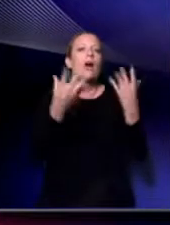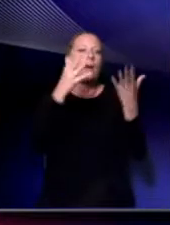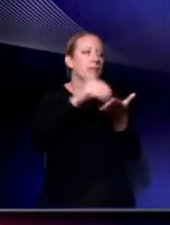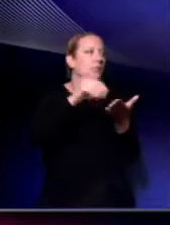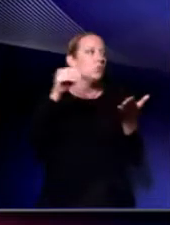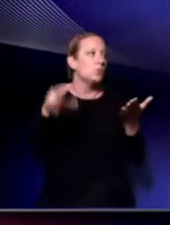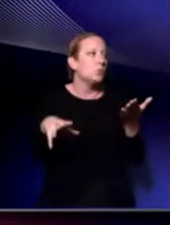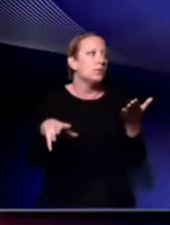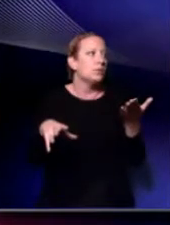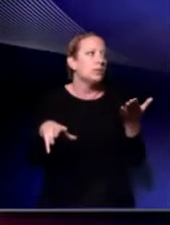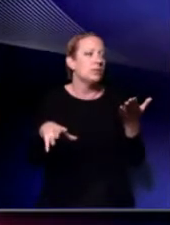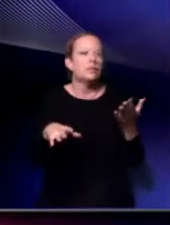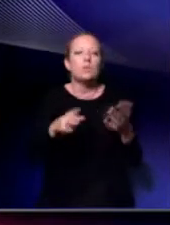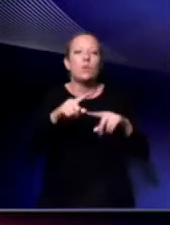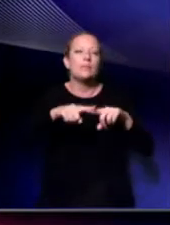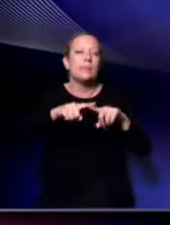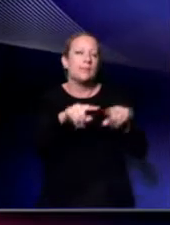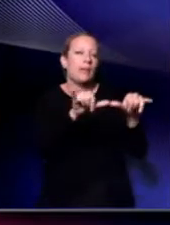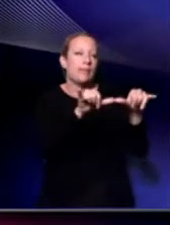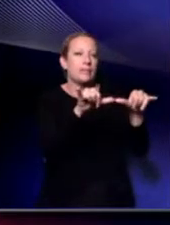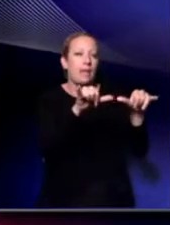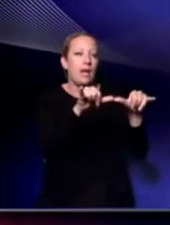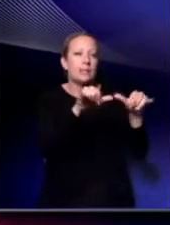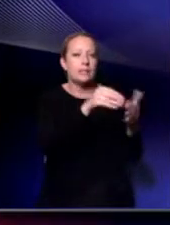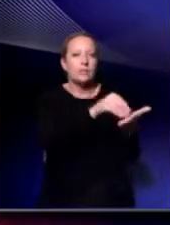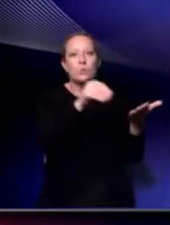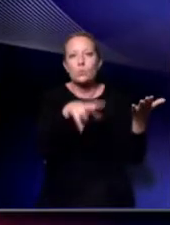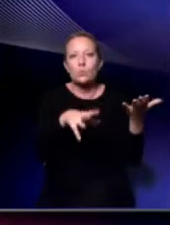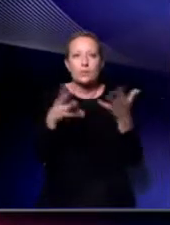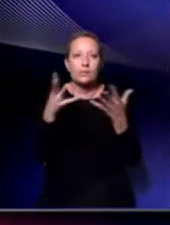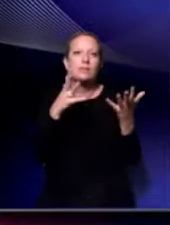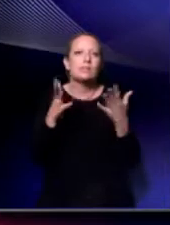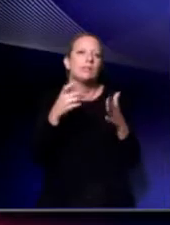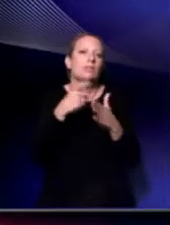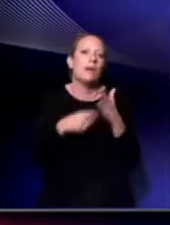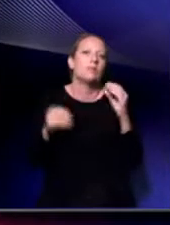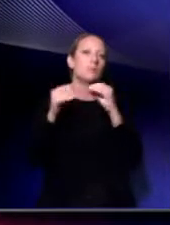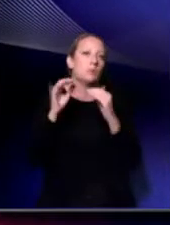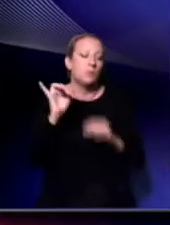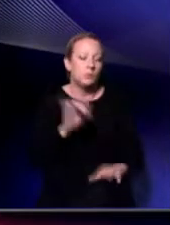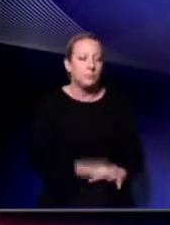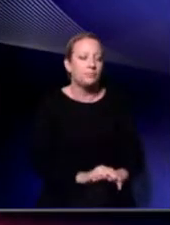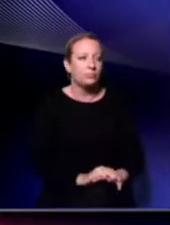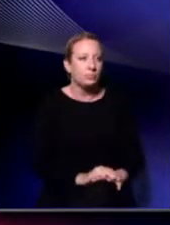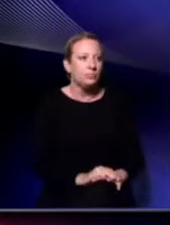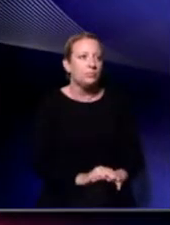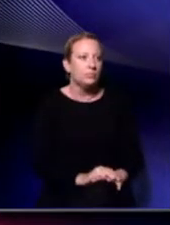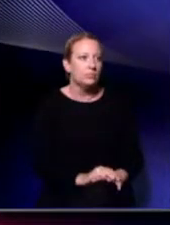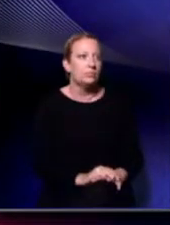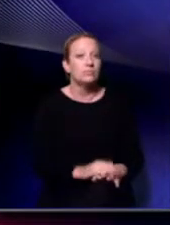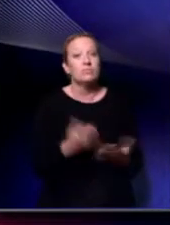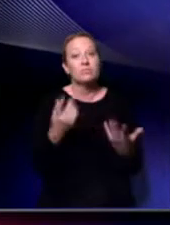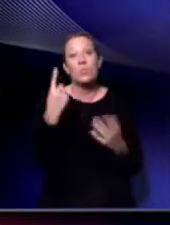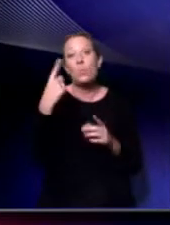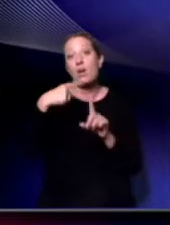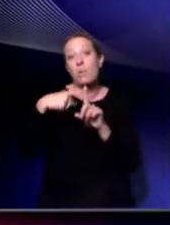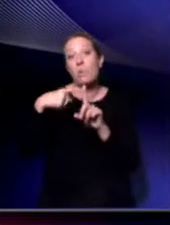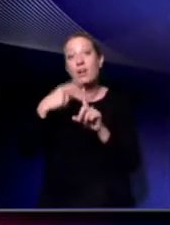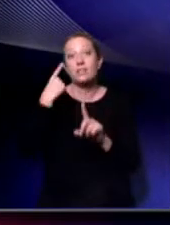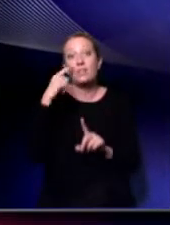sell, but we make it up in volume. That's, no. I'm just- Well, that would be the advantage of a charter school on that